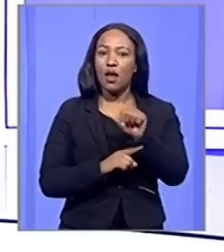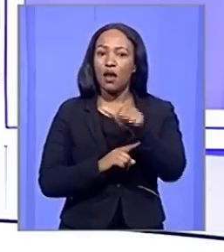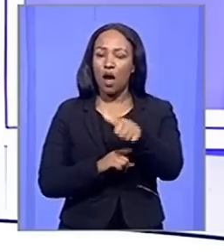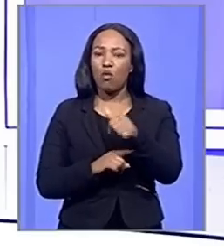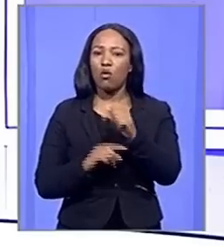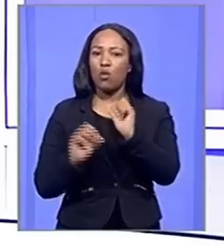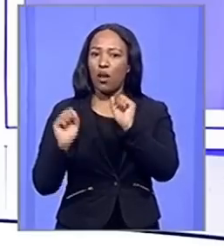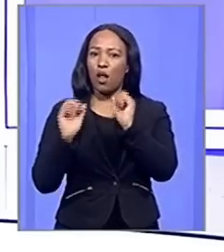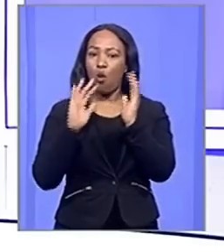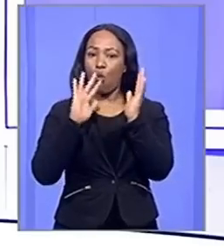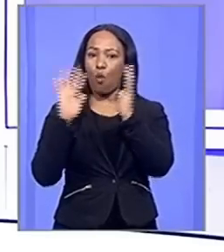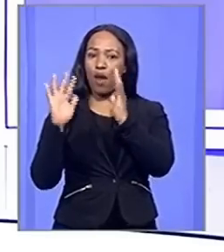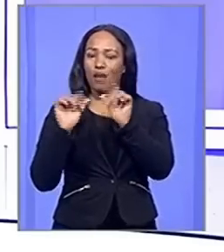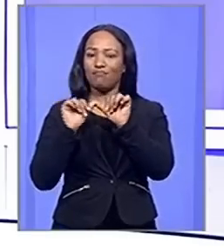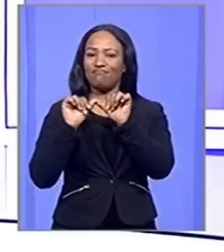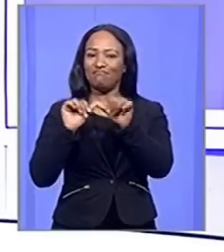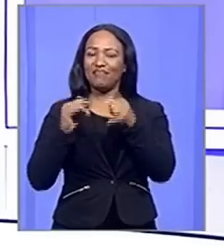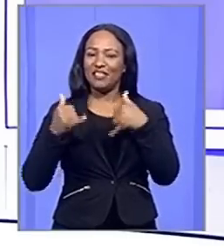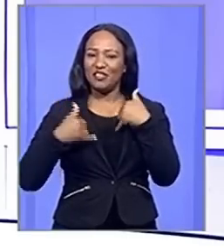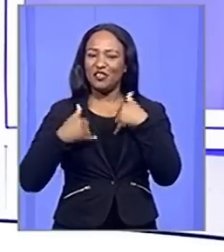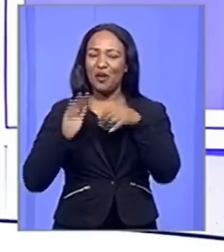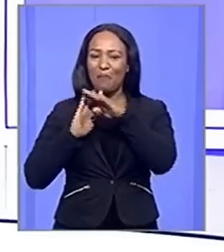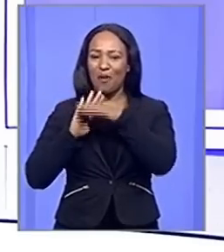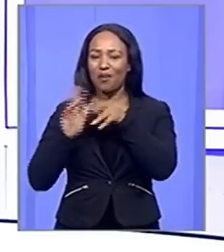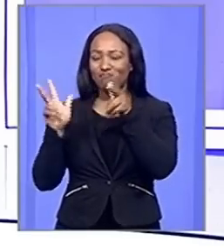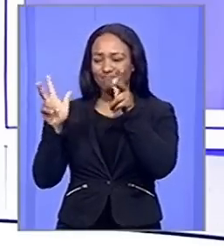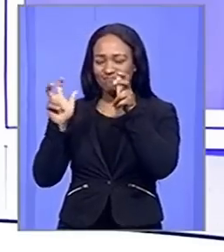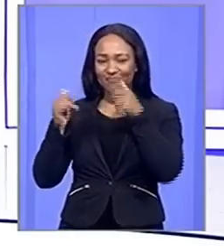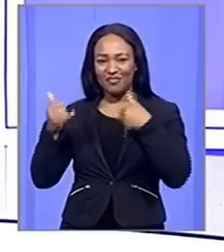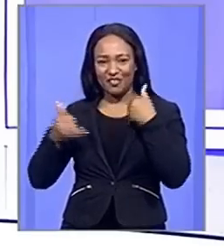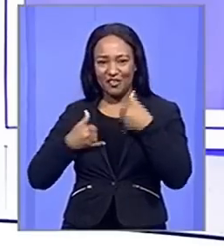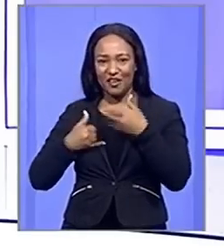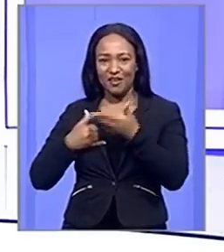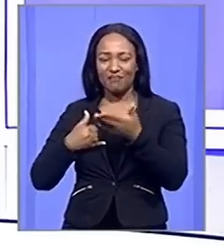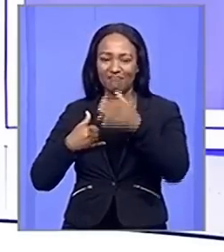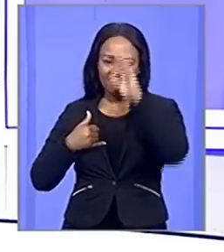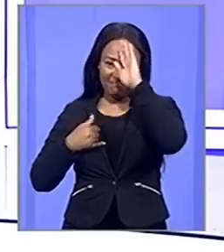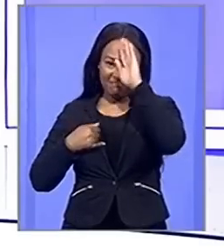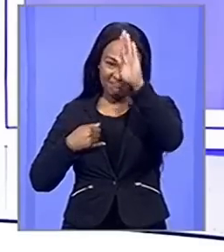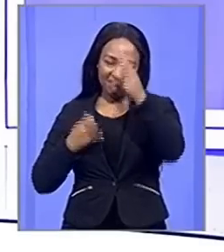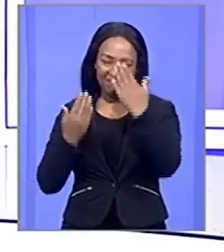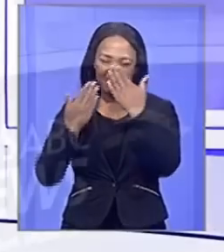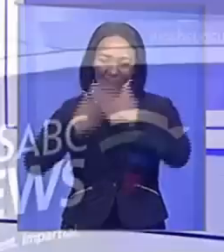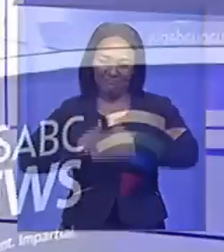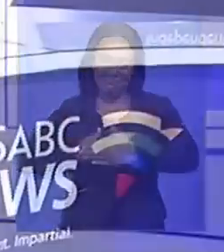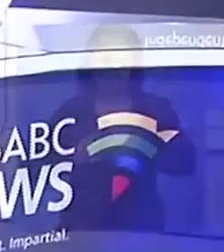ya maemo a boso tšwelang pele go ipshina ka malokoloko a mananeo go SABC 2. Ga e be moroko.